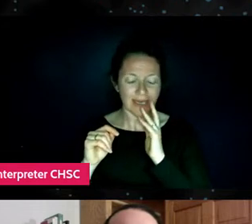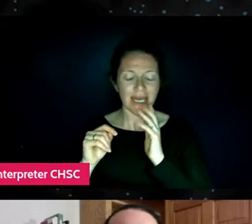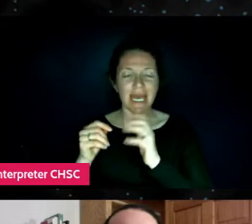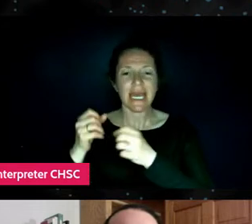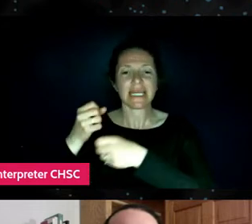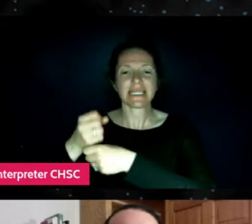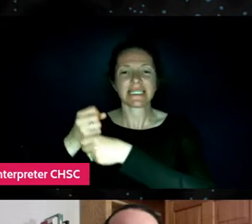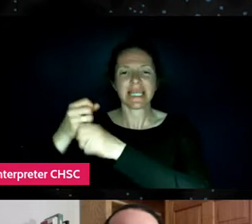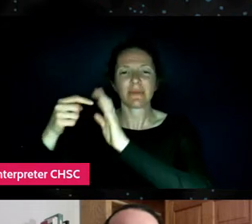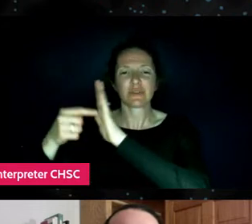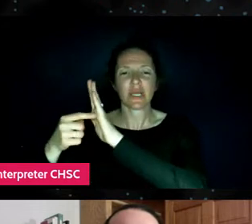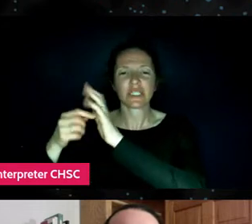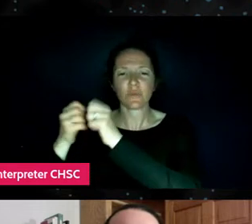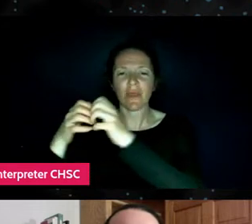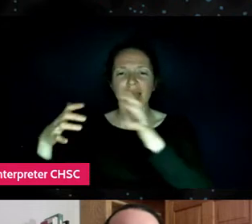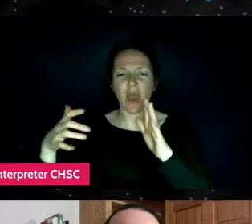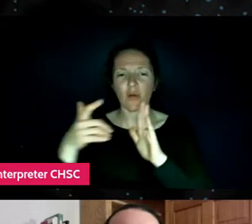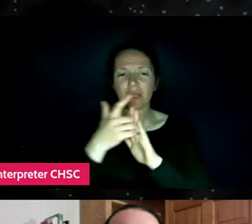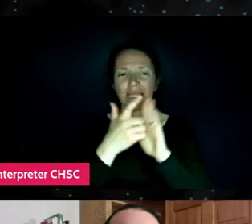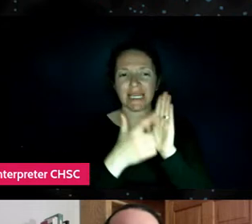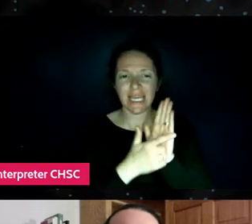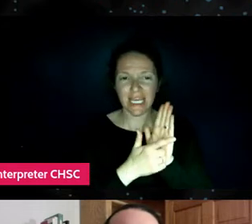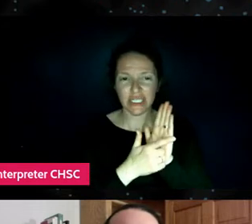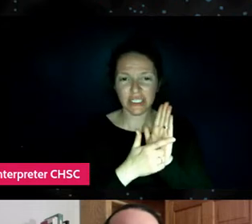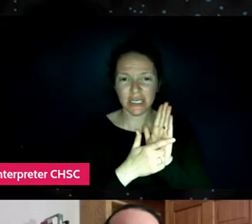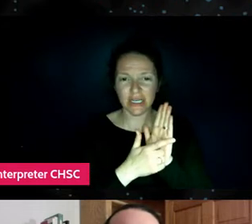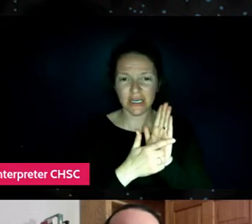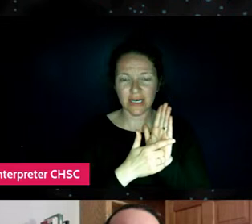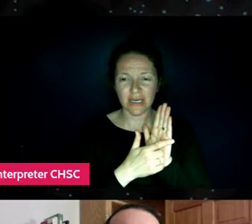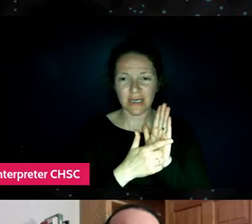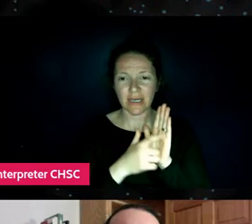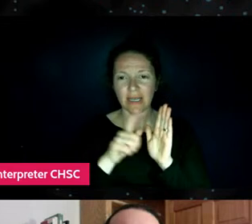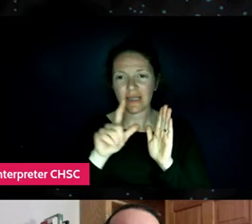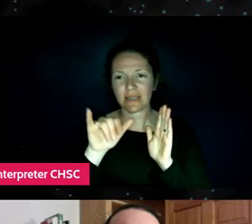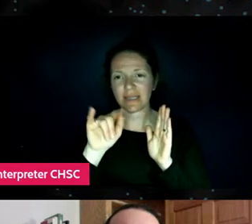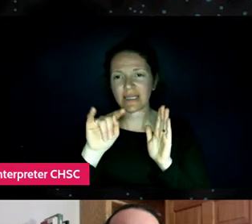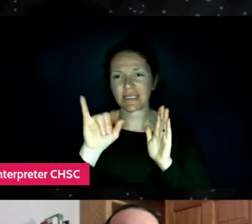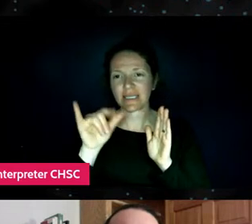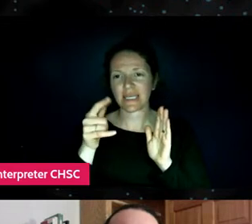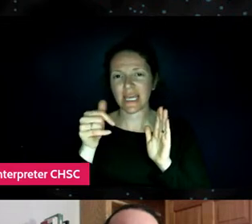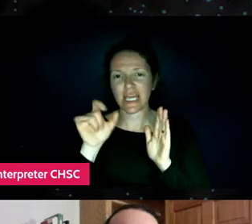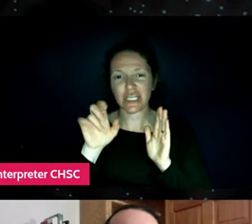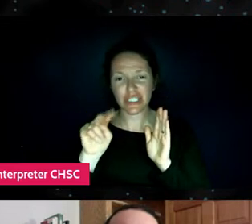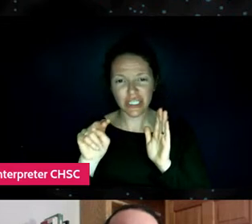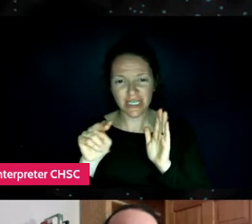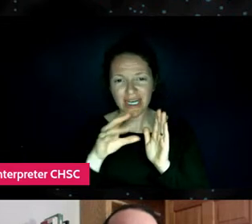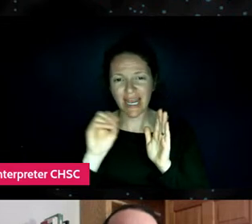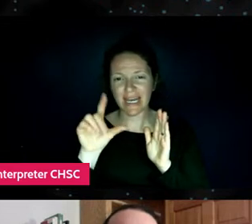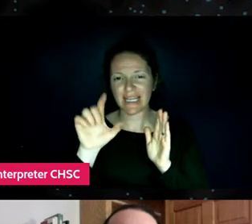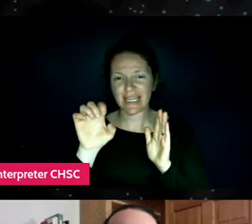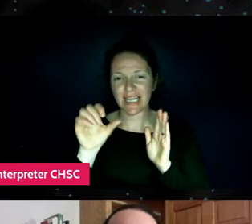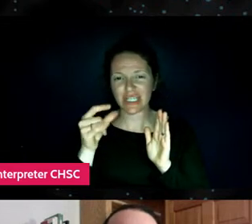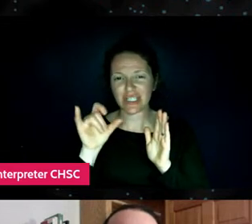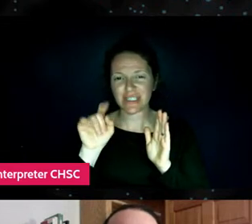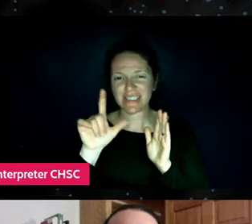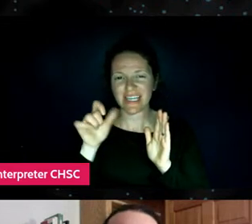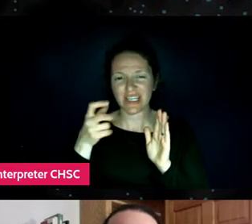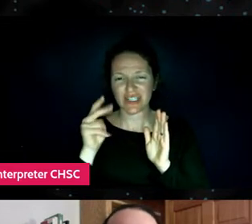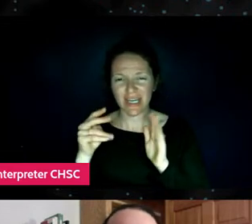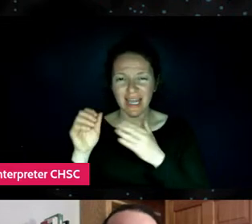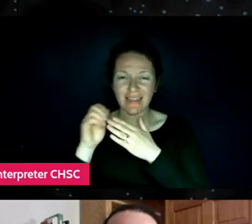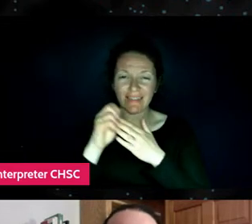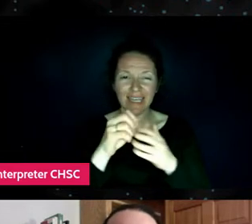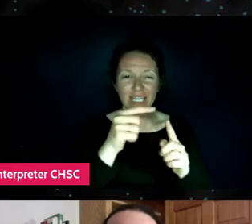demonstrations without litigation and legislation lead to frustration. And I think that's really true.